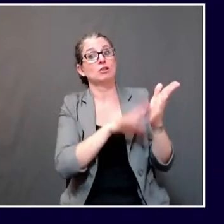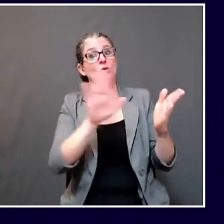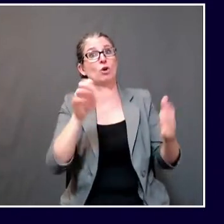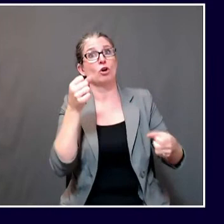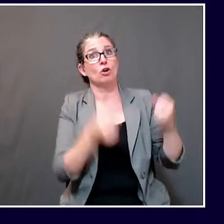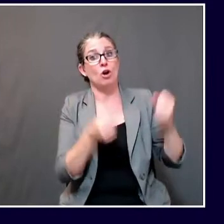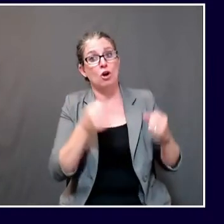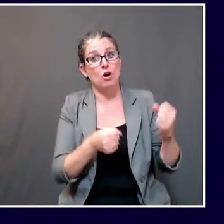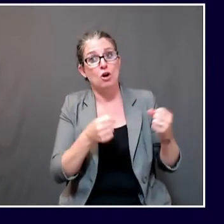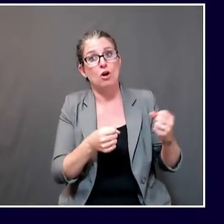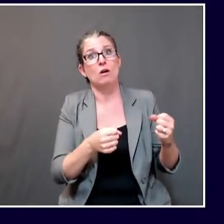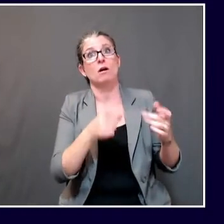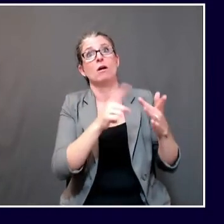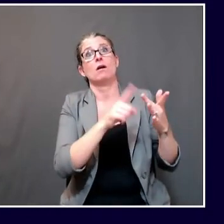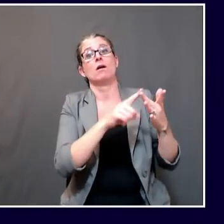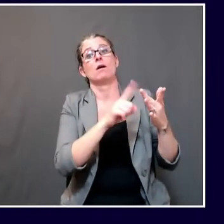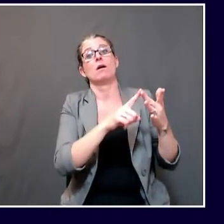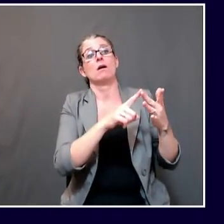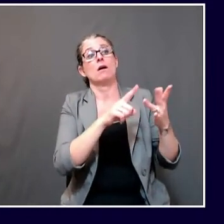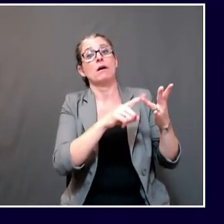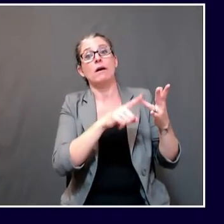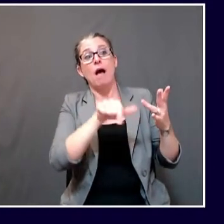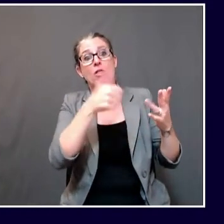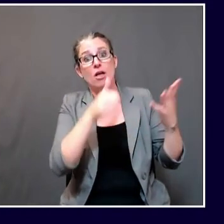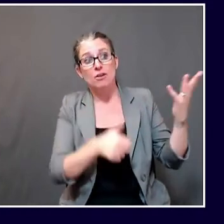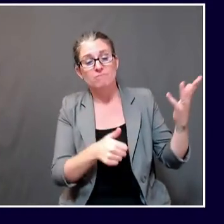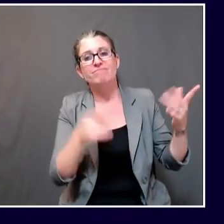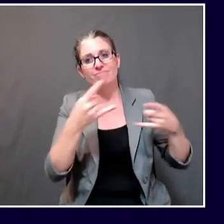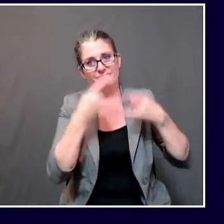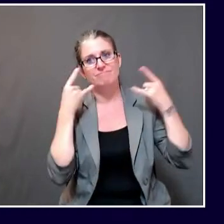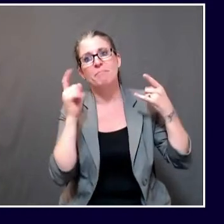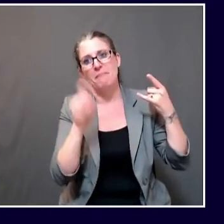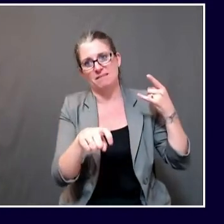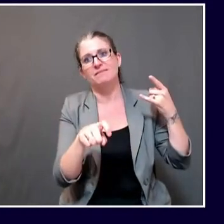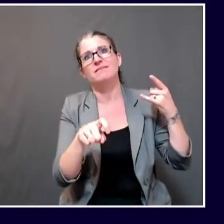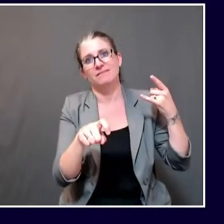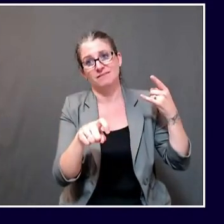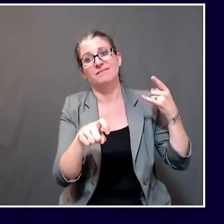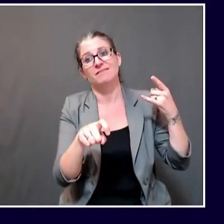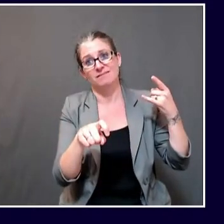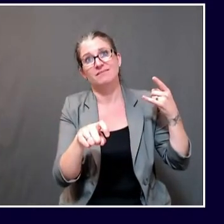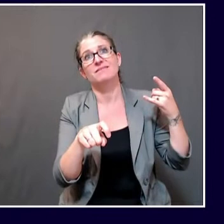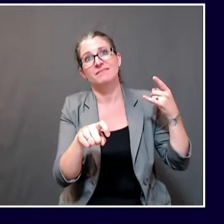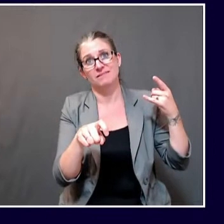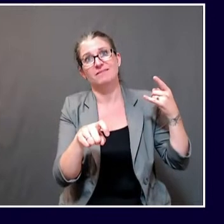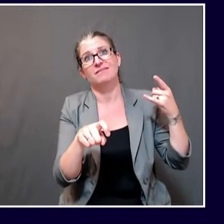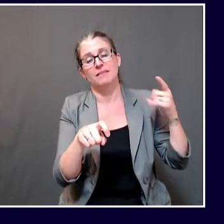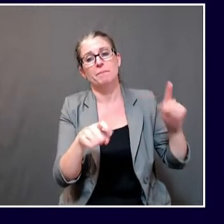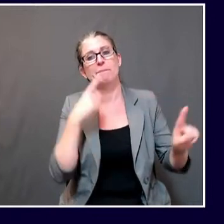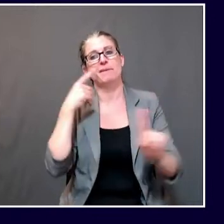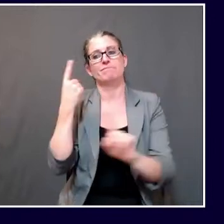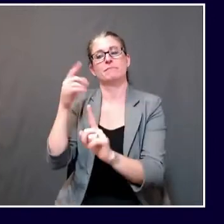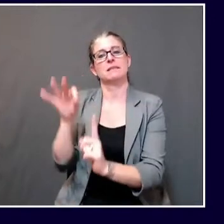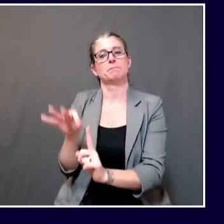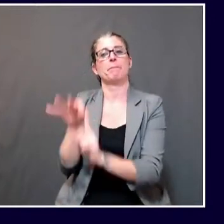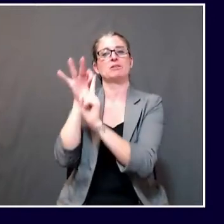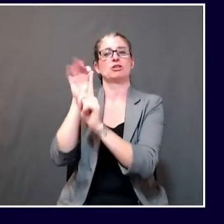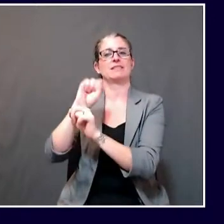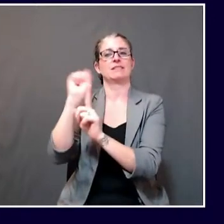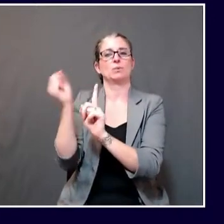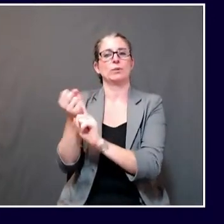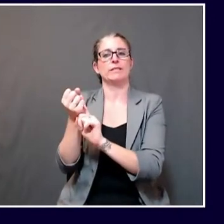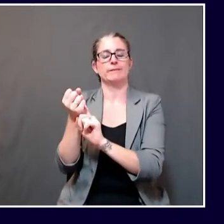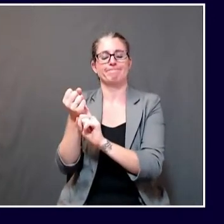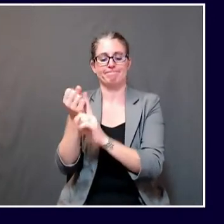8:05. They've forgotten a mask. We do not believe we can turn them away. So people can come in and vote without a mask. Although,